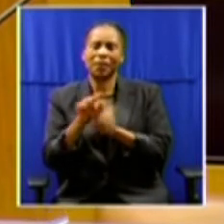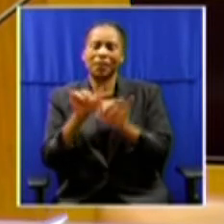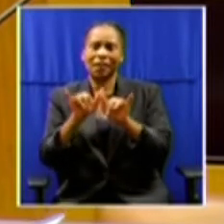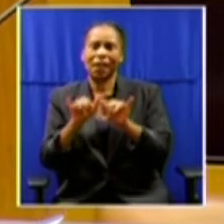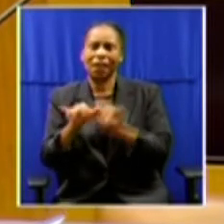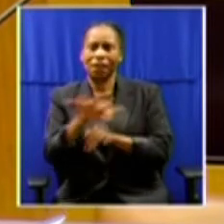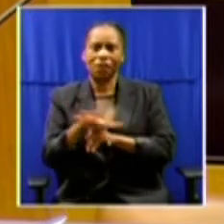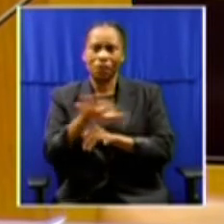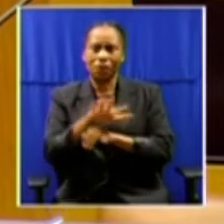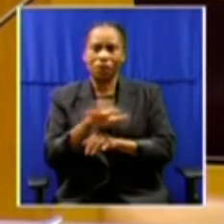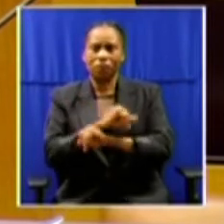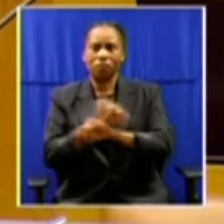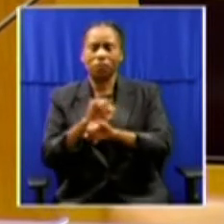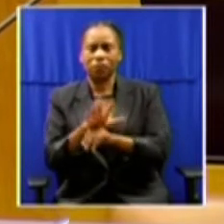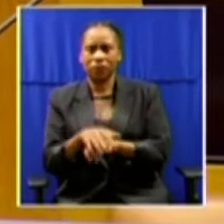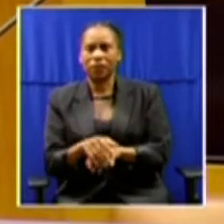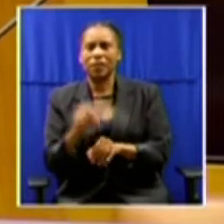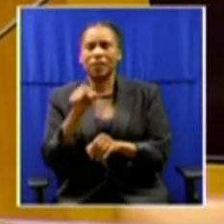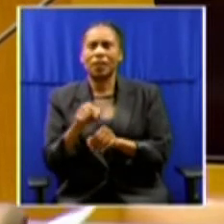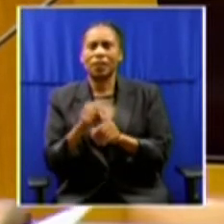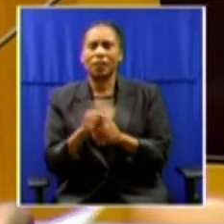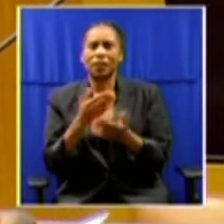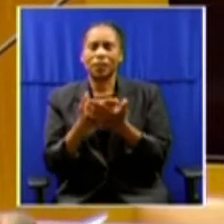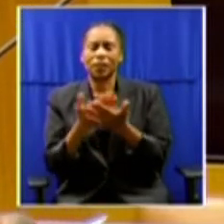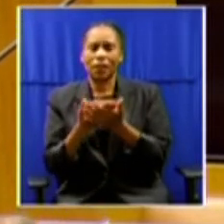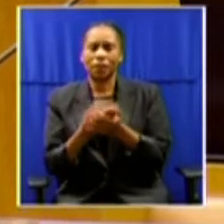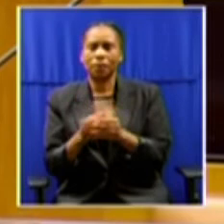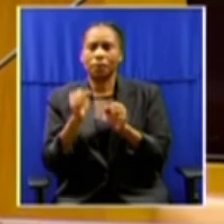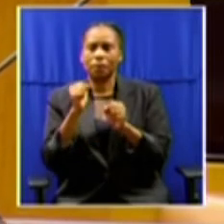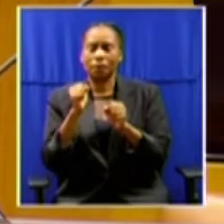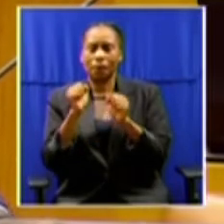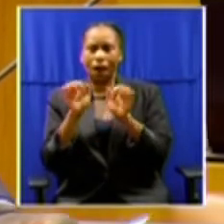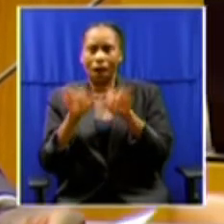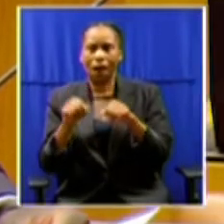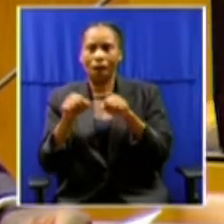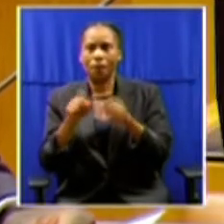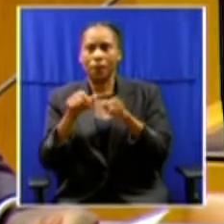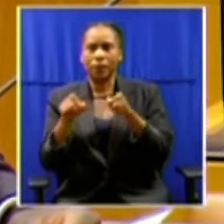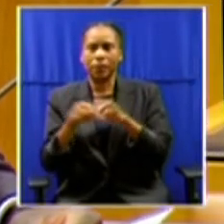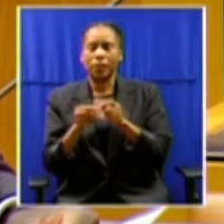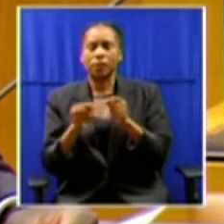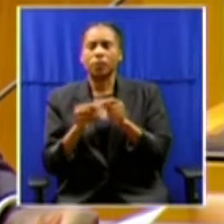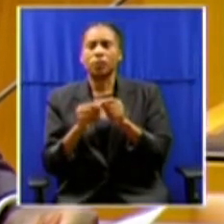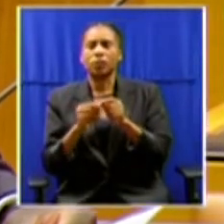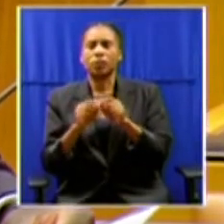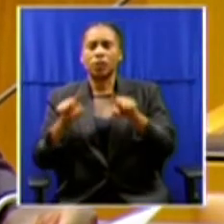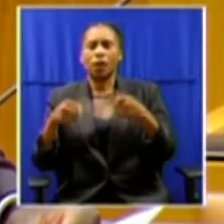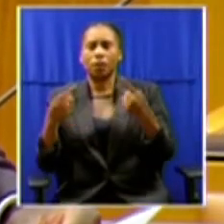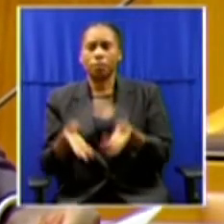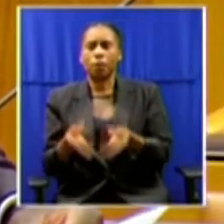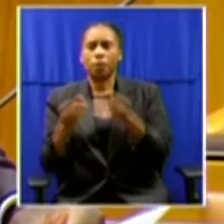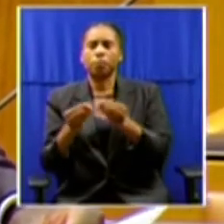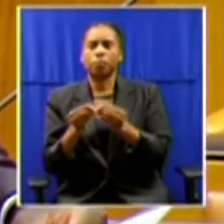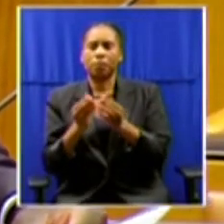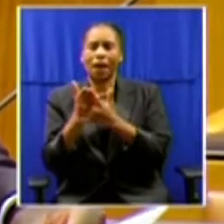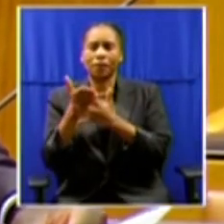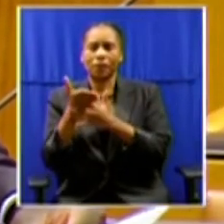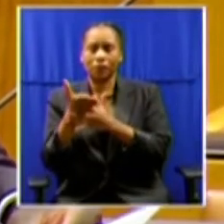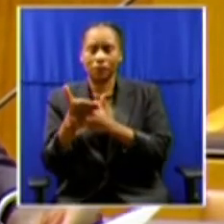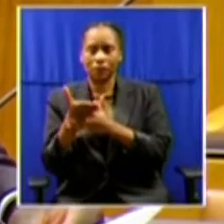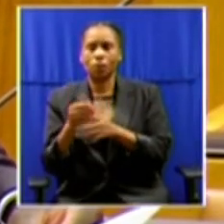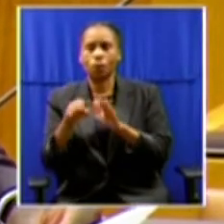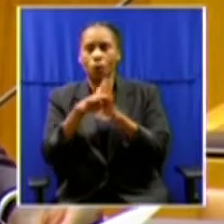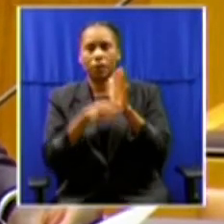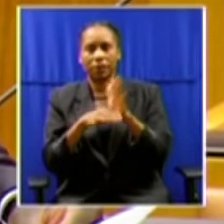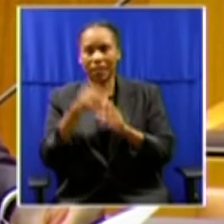extreme circumstances may result in the delay by offenders to access programs. During the strict lockdown regulations, there